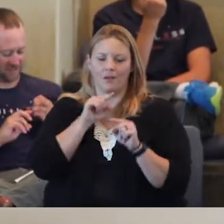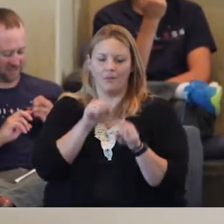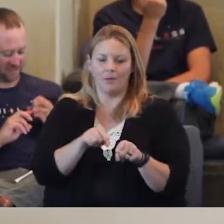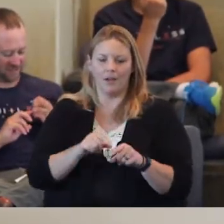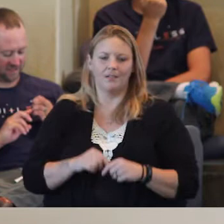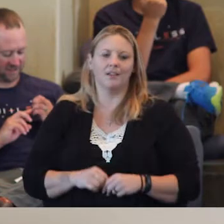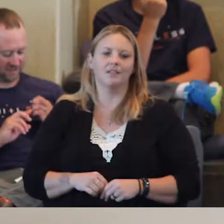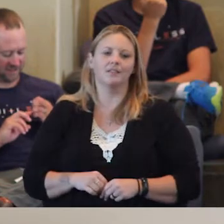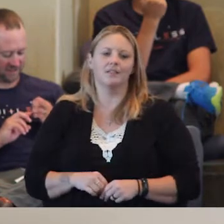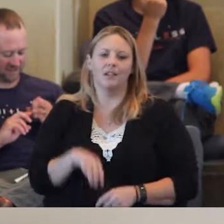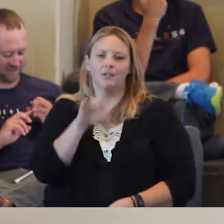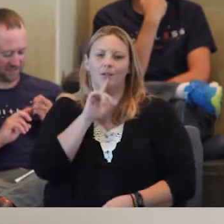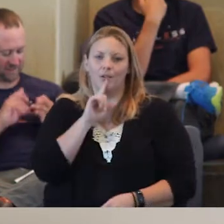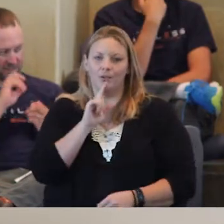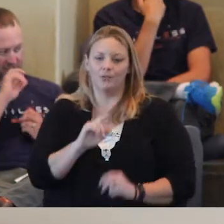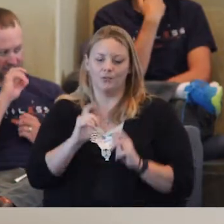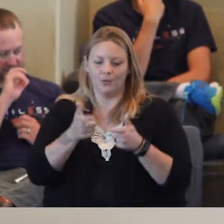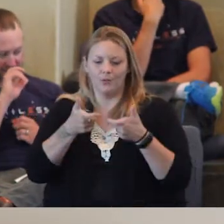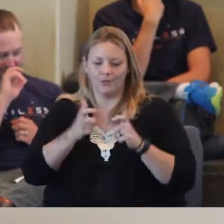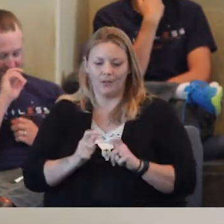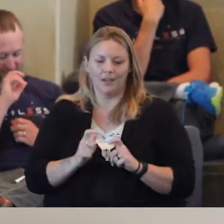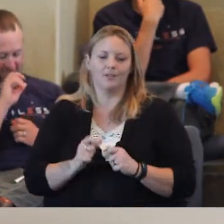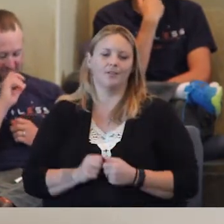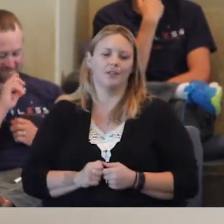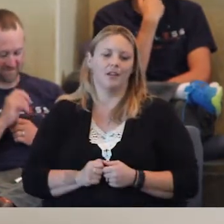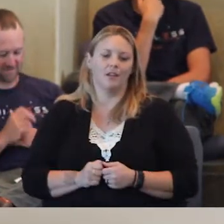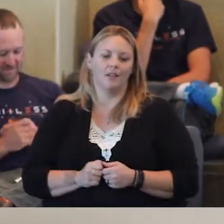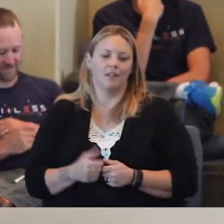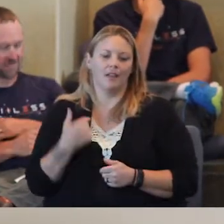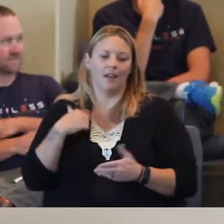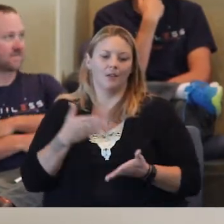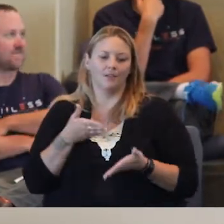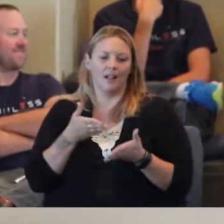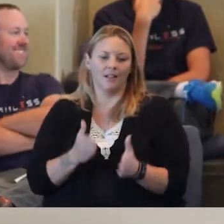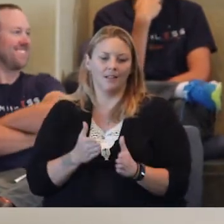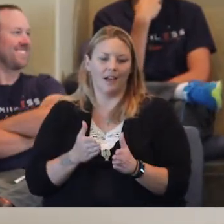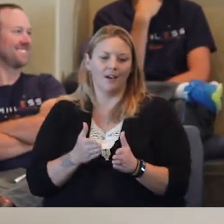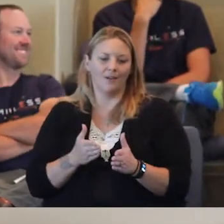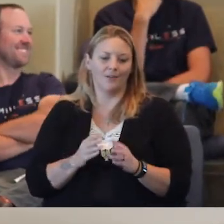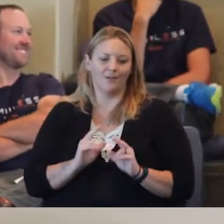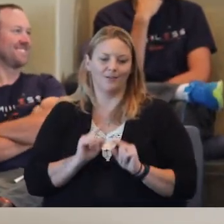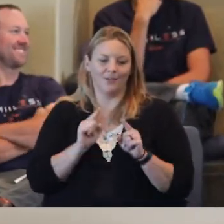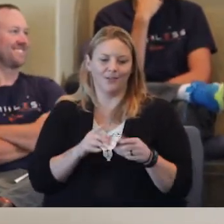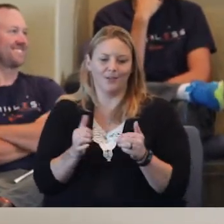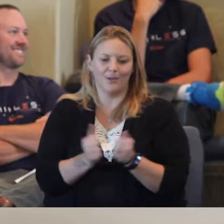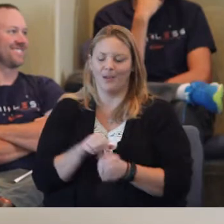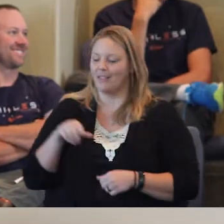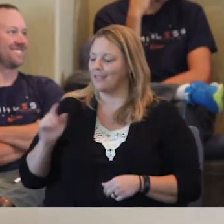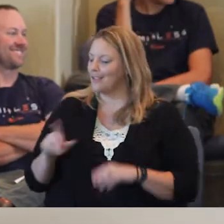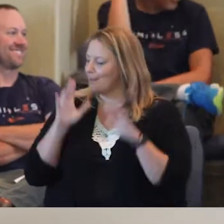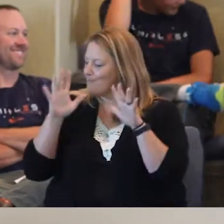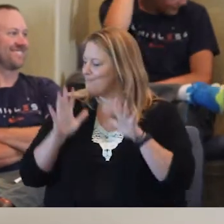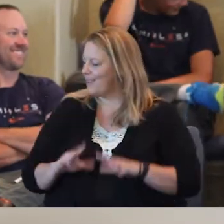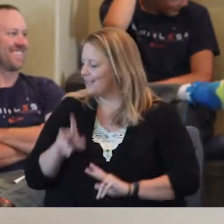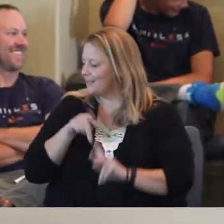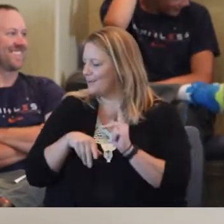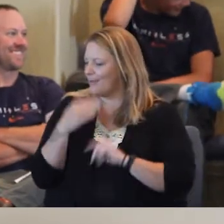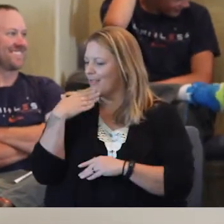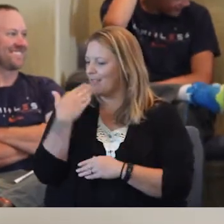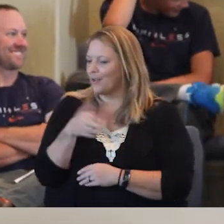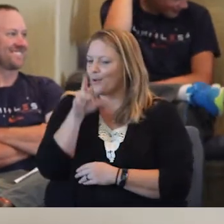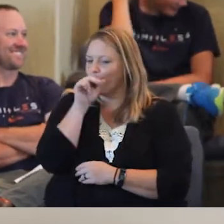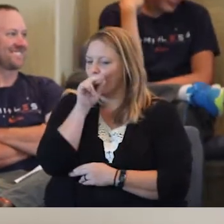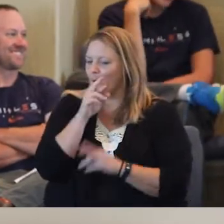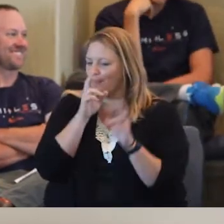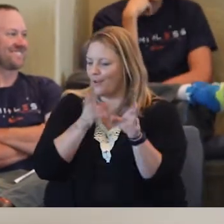go because it was honestly a true gift that I got to come on this with these amazing people. Thank you,